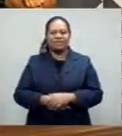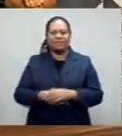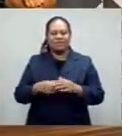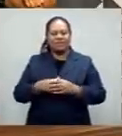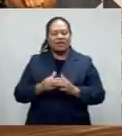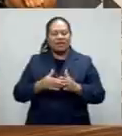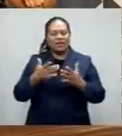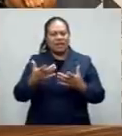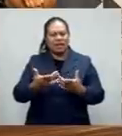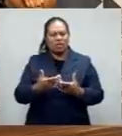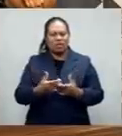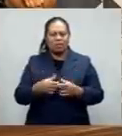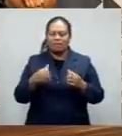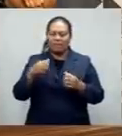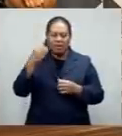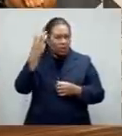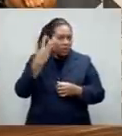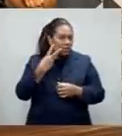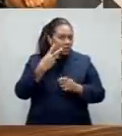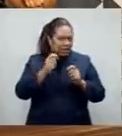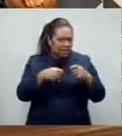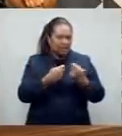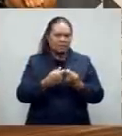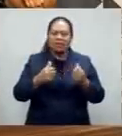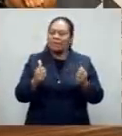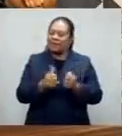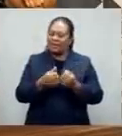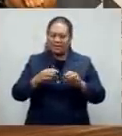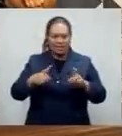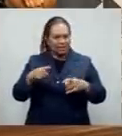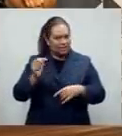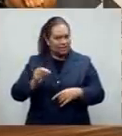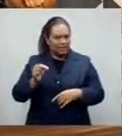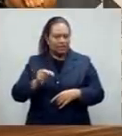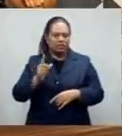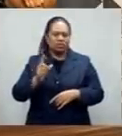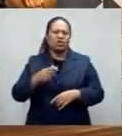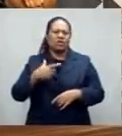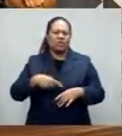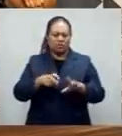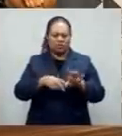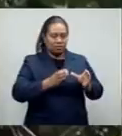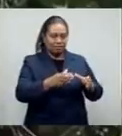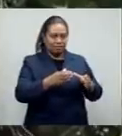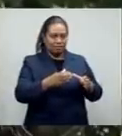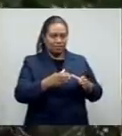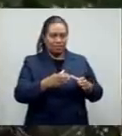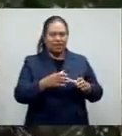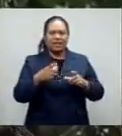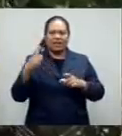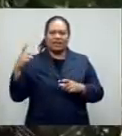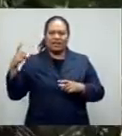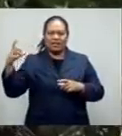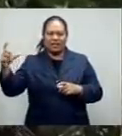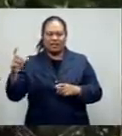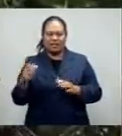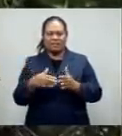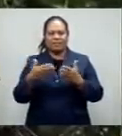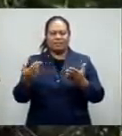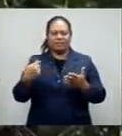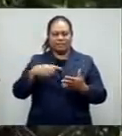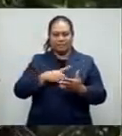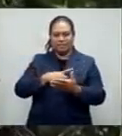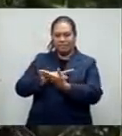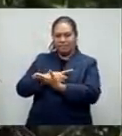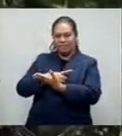Fijiana will have a lot to do as they are pooled with one of the top teams from the 2016 Rio Olympics. A bronze medalist for the